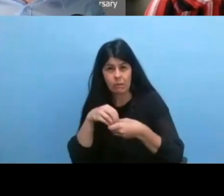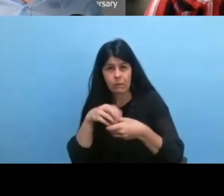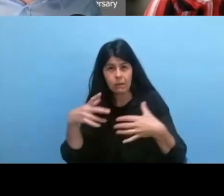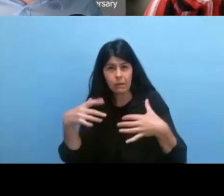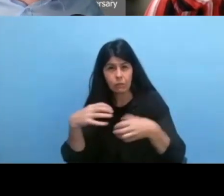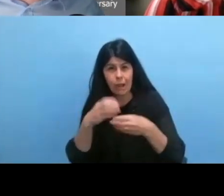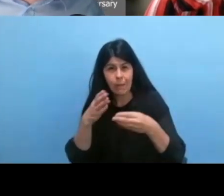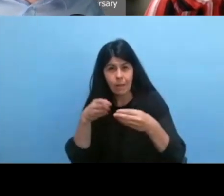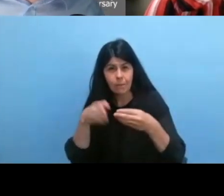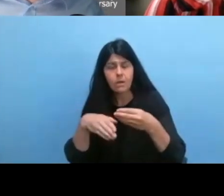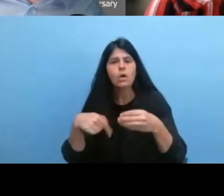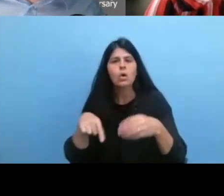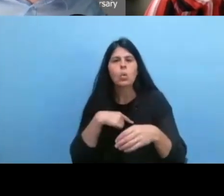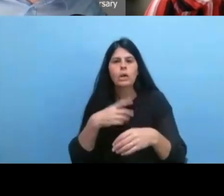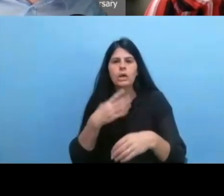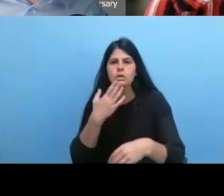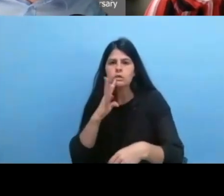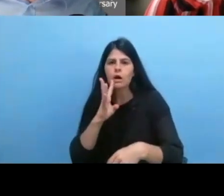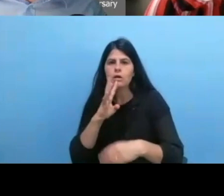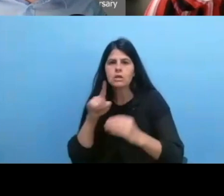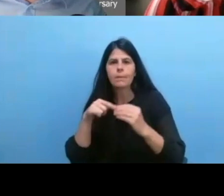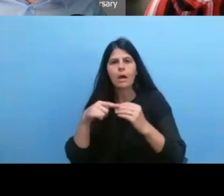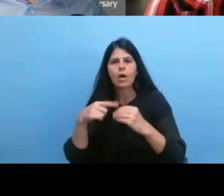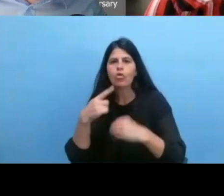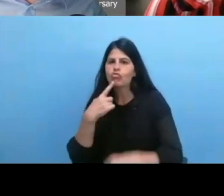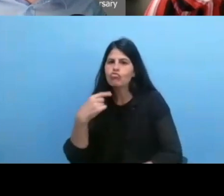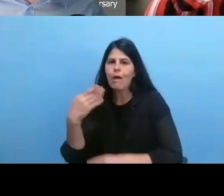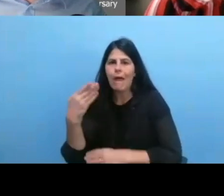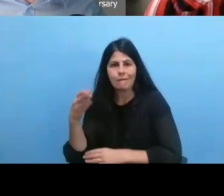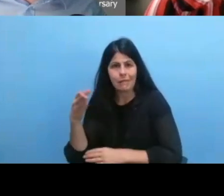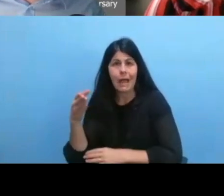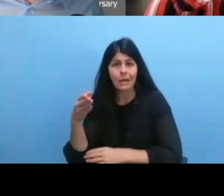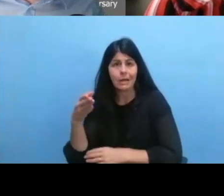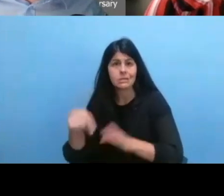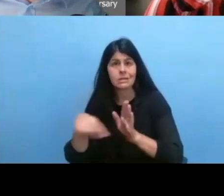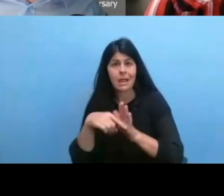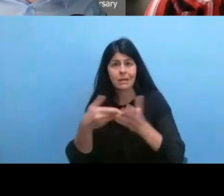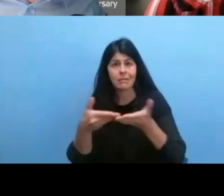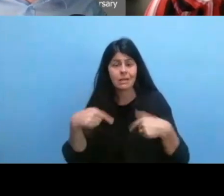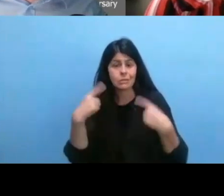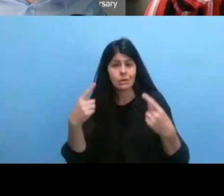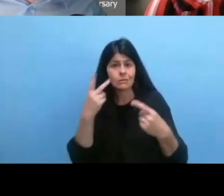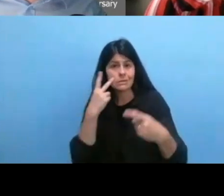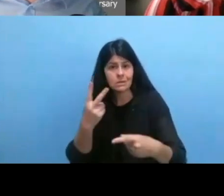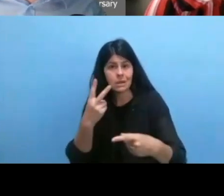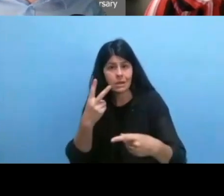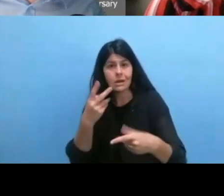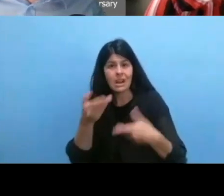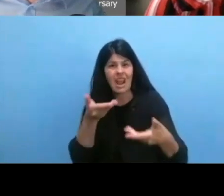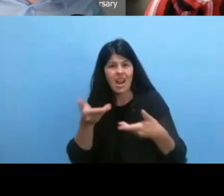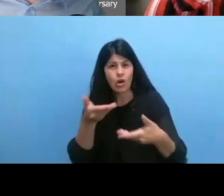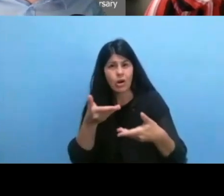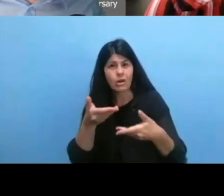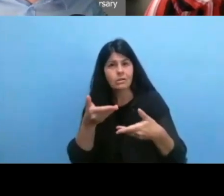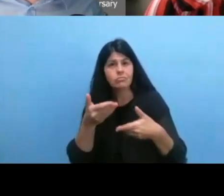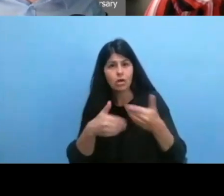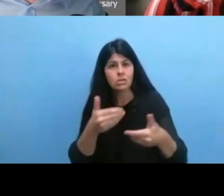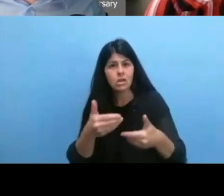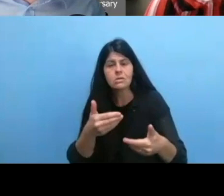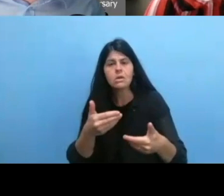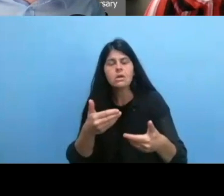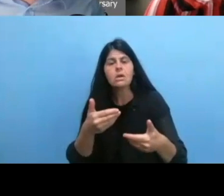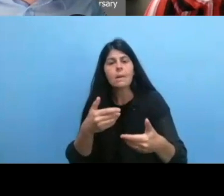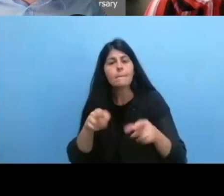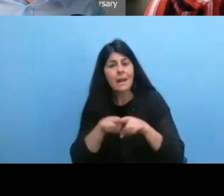flags and things that negative things that we had seen in hiring practices, but as a job seeker with a disability, what are some of the